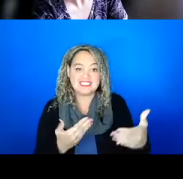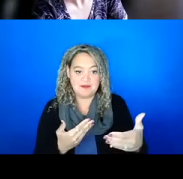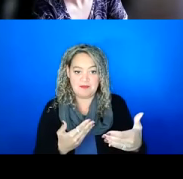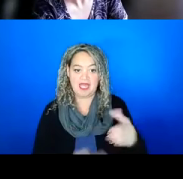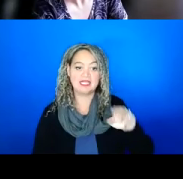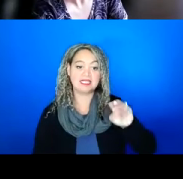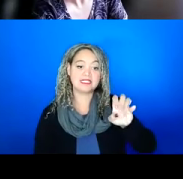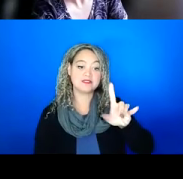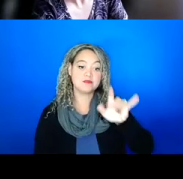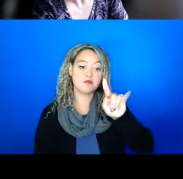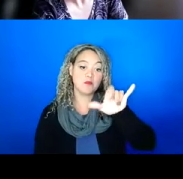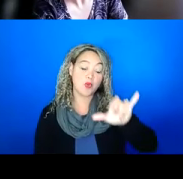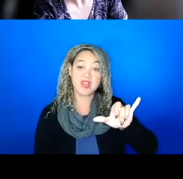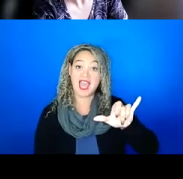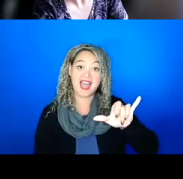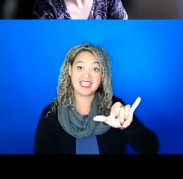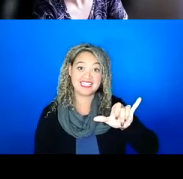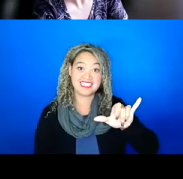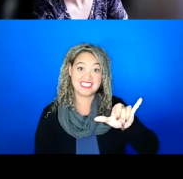that